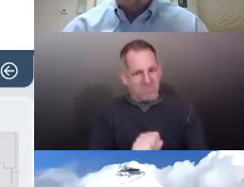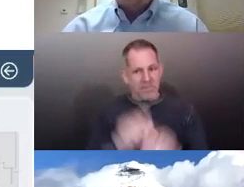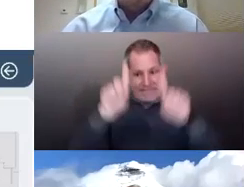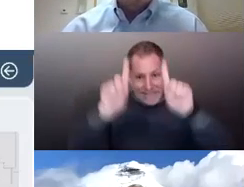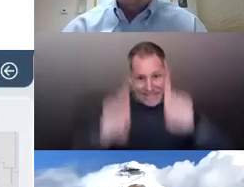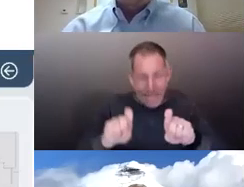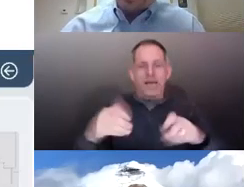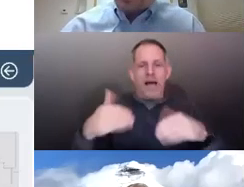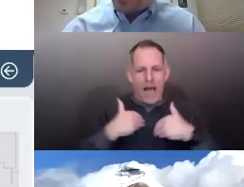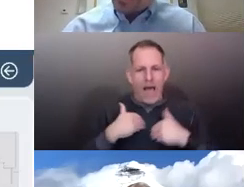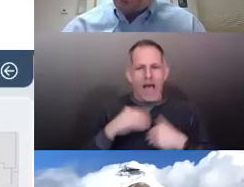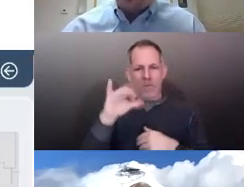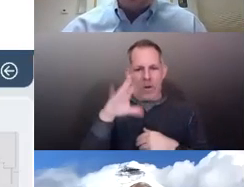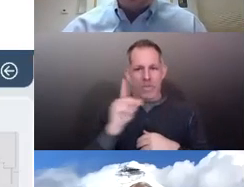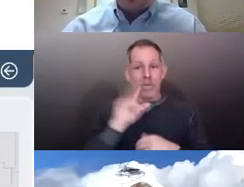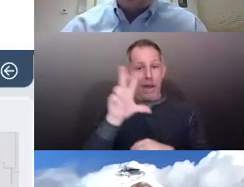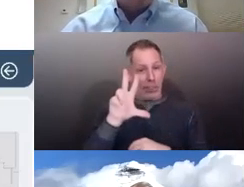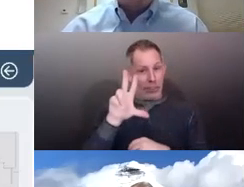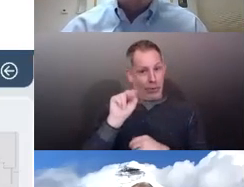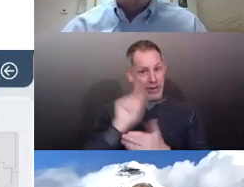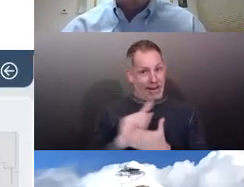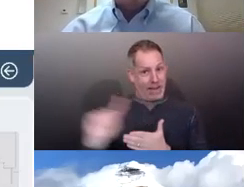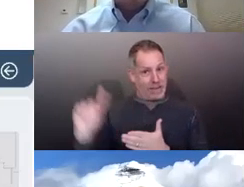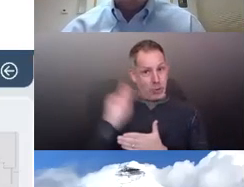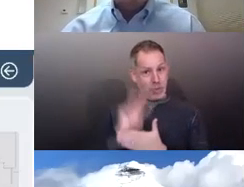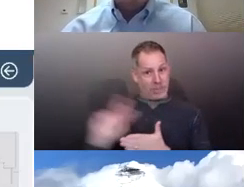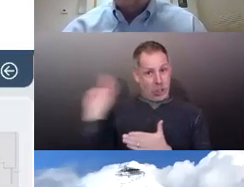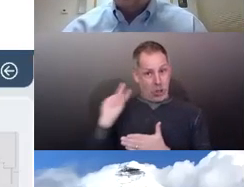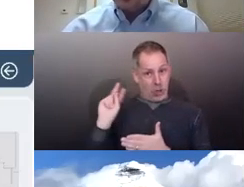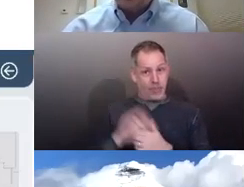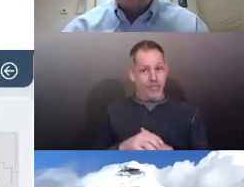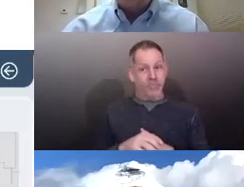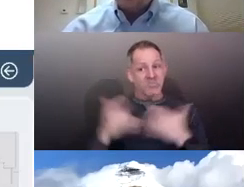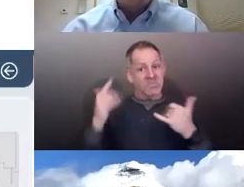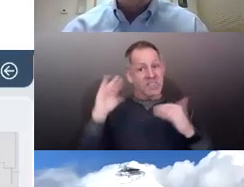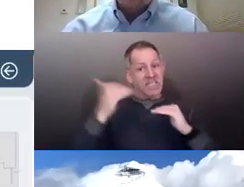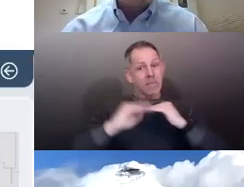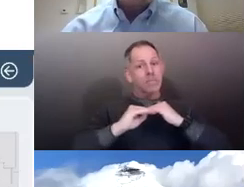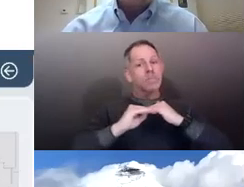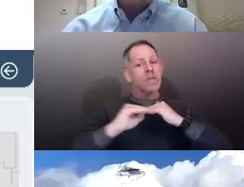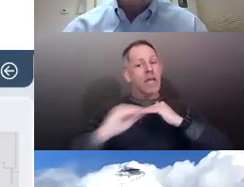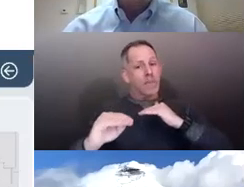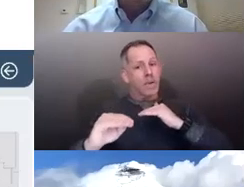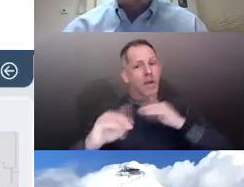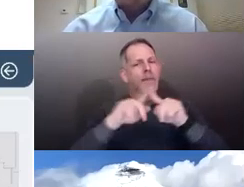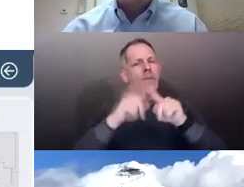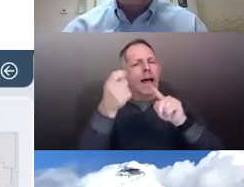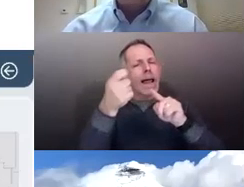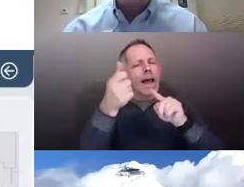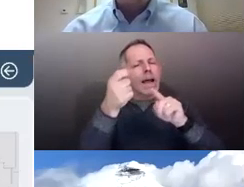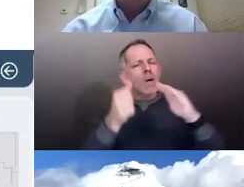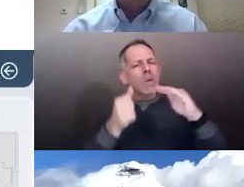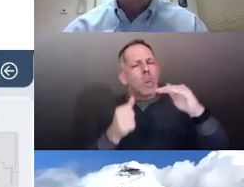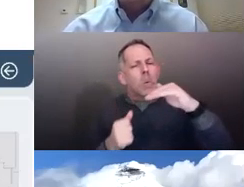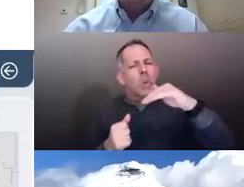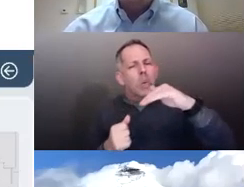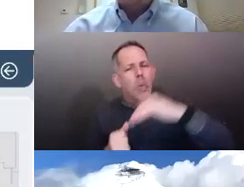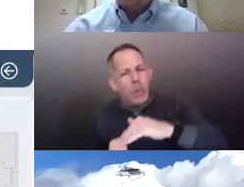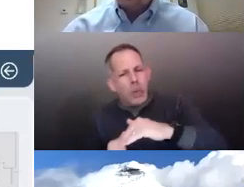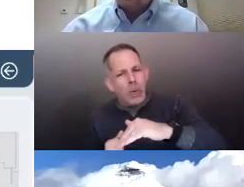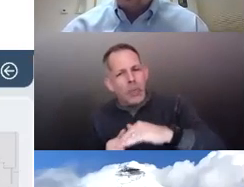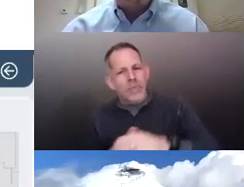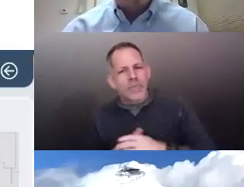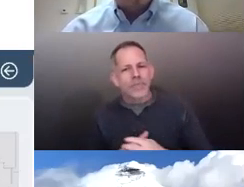this week, it stayed stable and then came down this week into the high teens, low 20s. And that's where we sit right now with